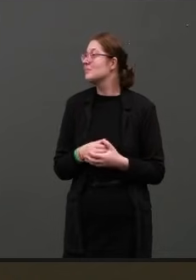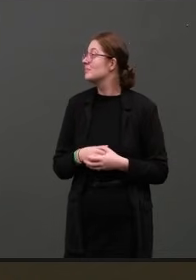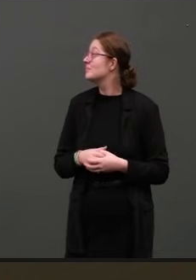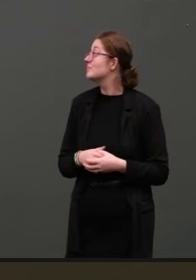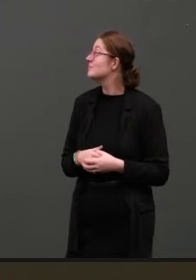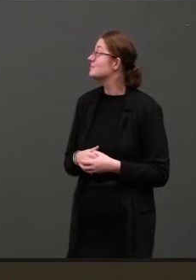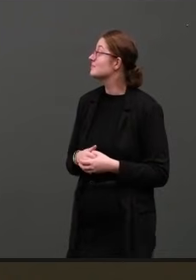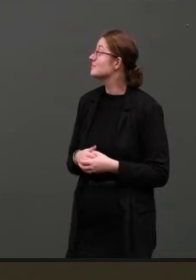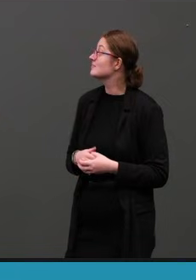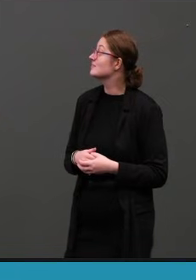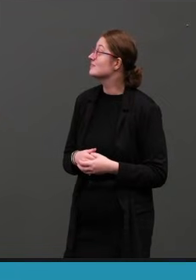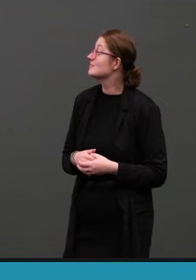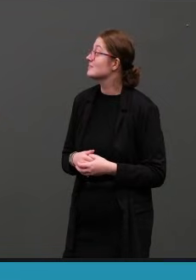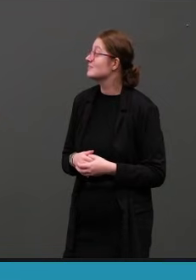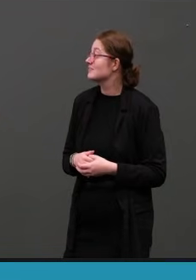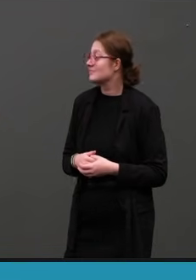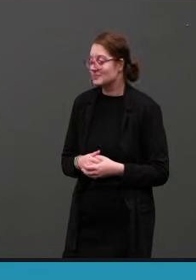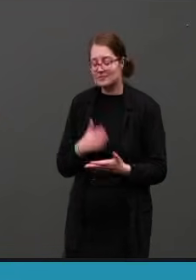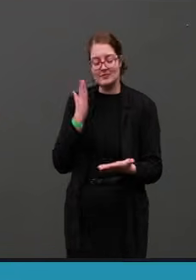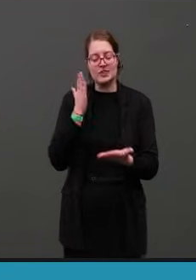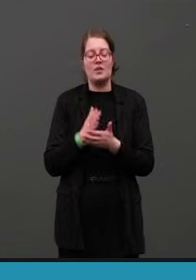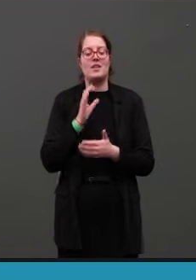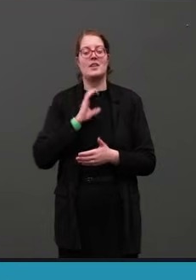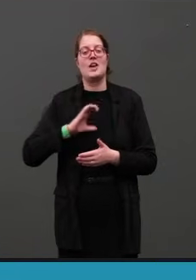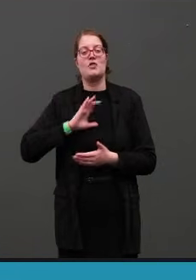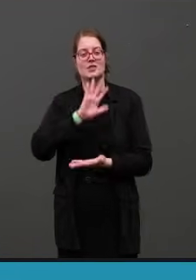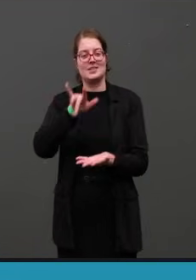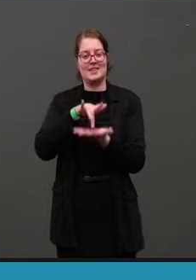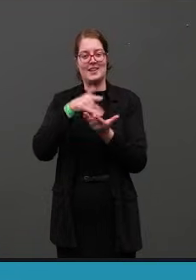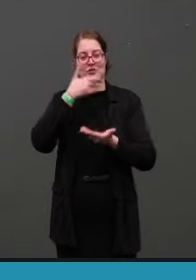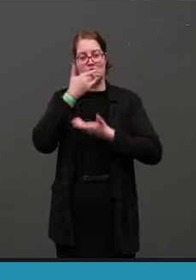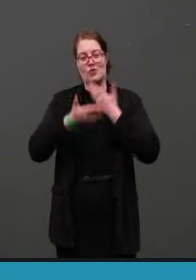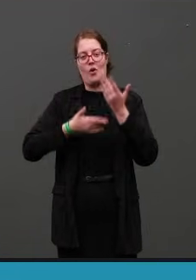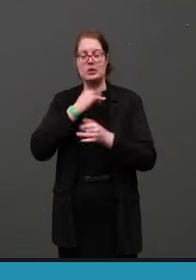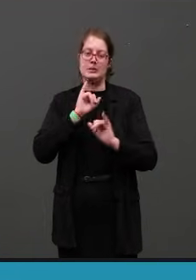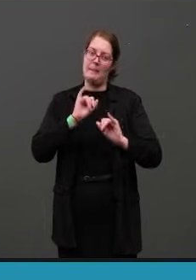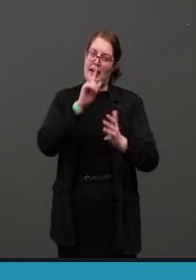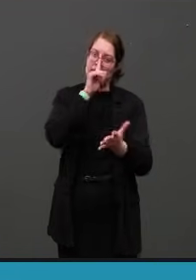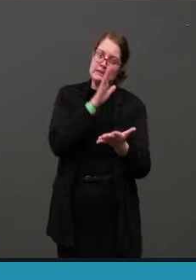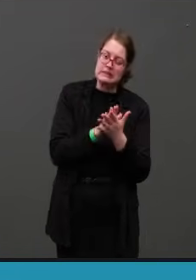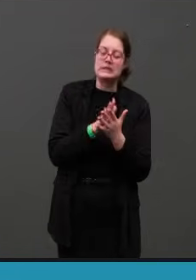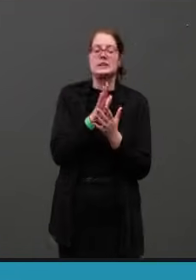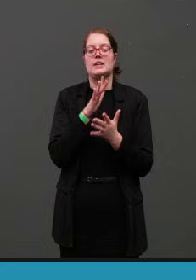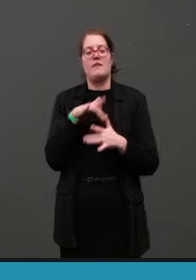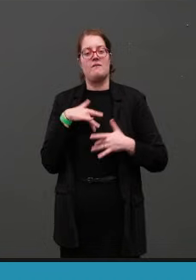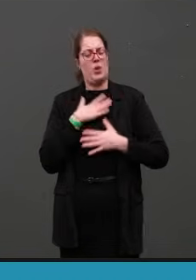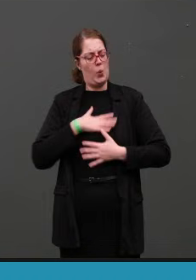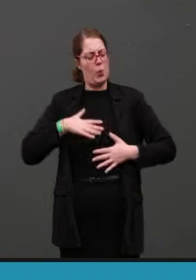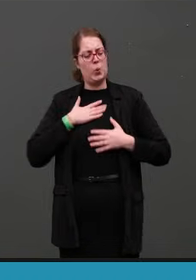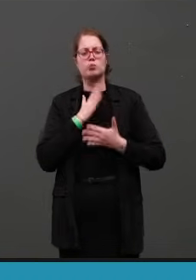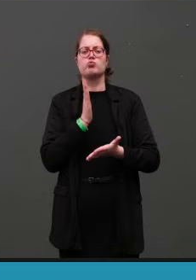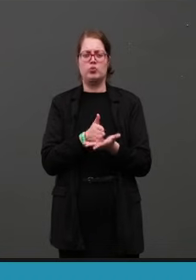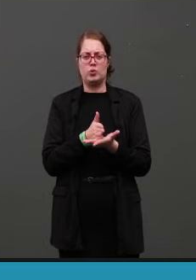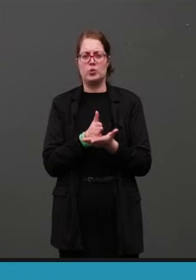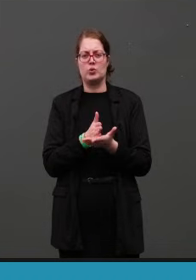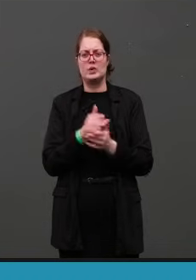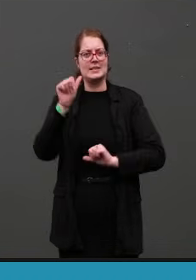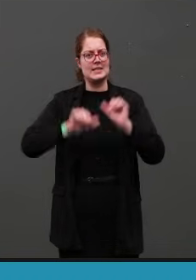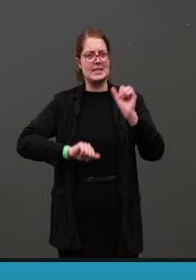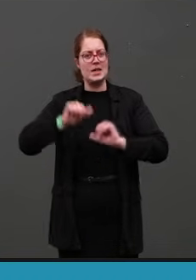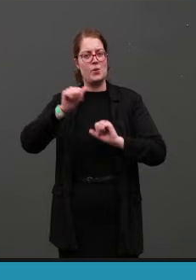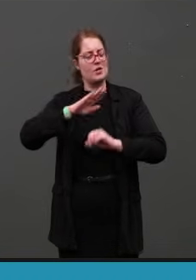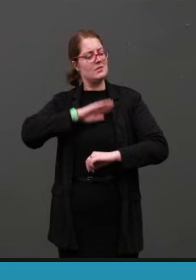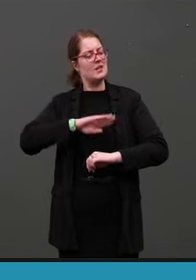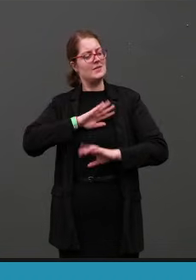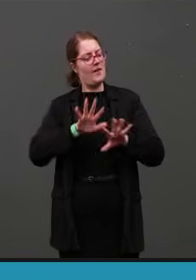So, real characters at the centre of a story, making bad decisions that feel emotionally true, in a sequence that satisfies the audience